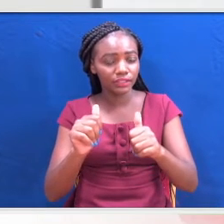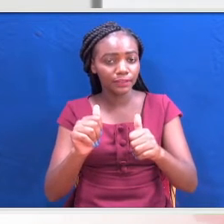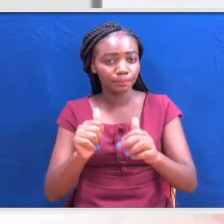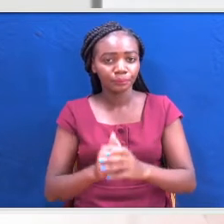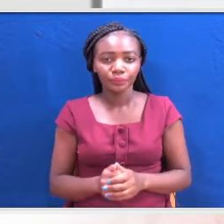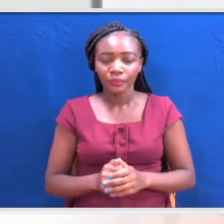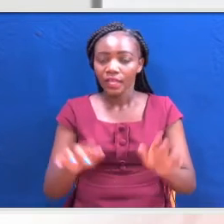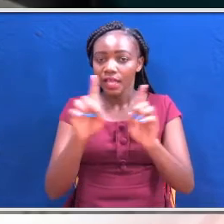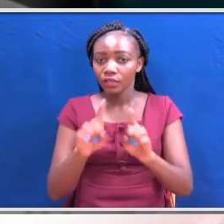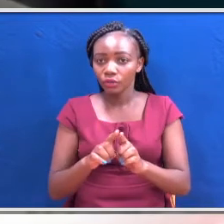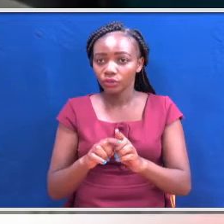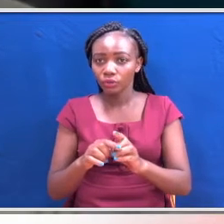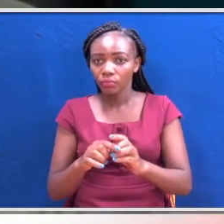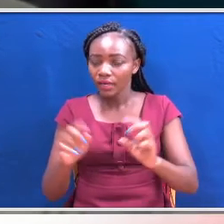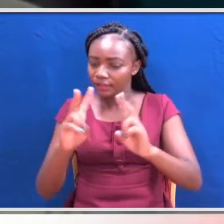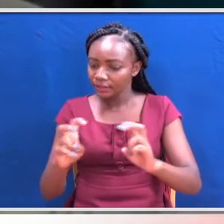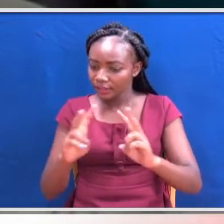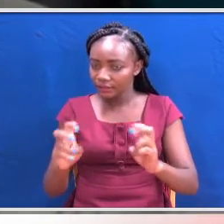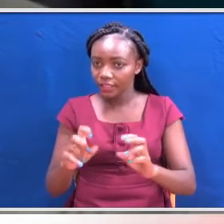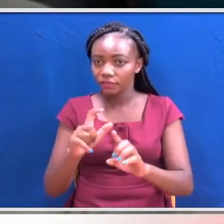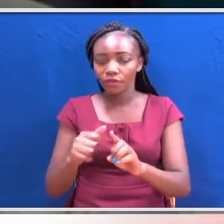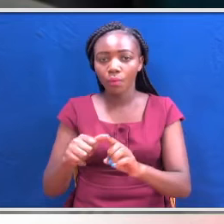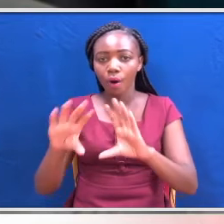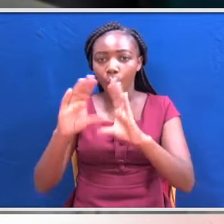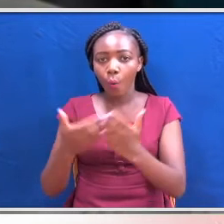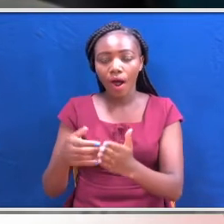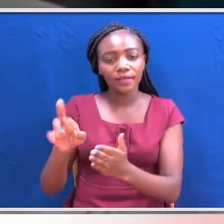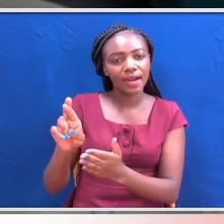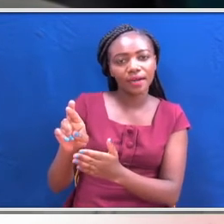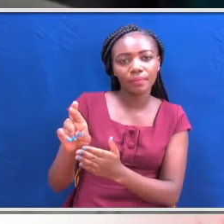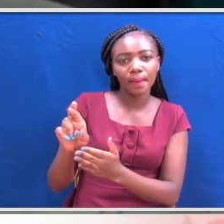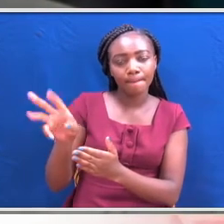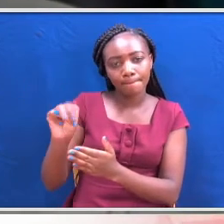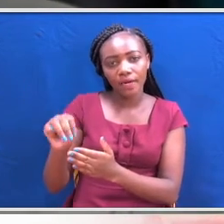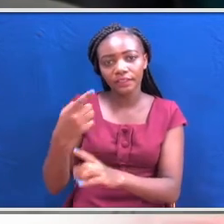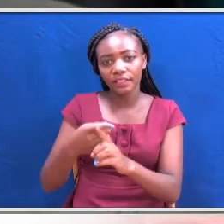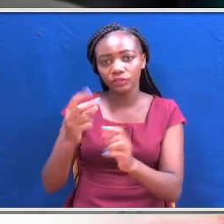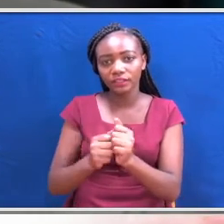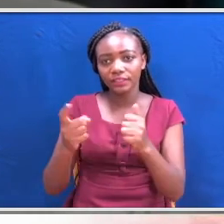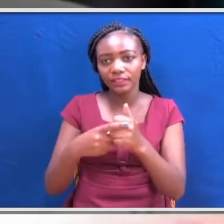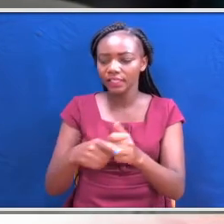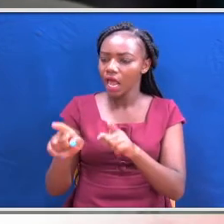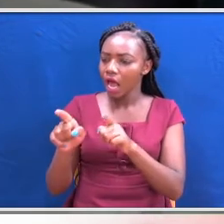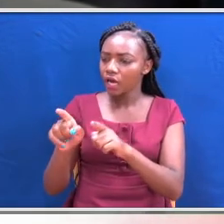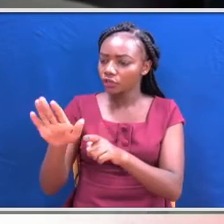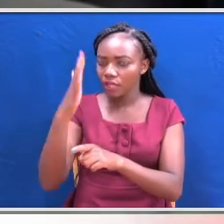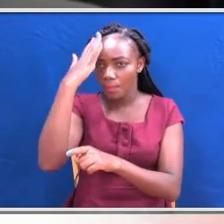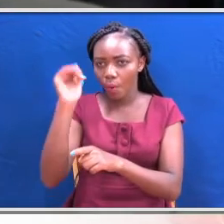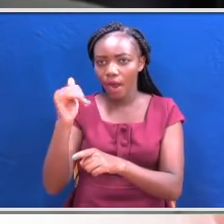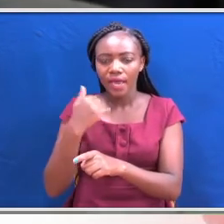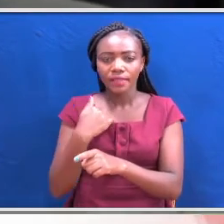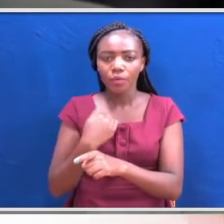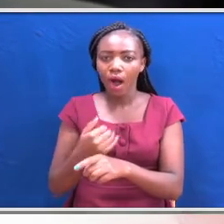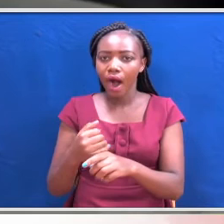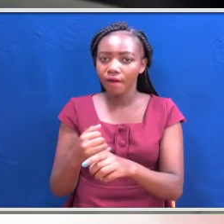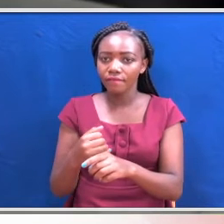An independent investigation by Wild Rugby in March 2016 laid to rest allegations that there was a systematic doping